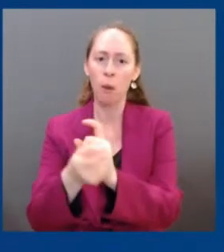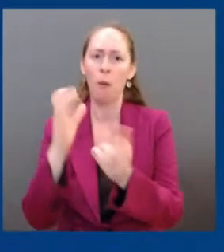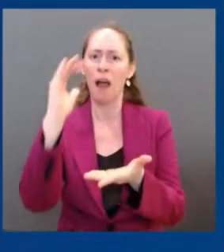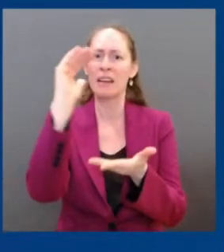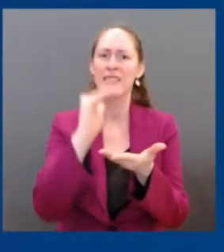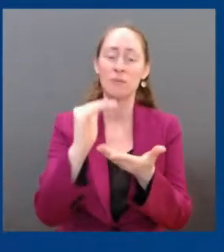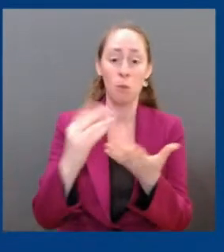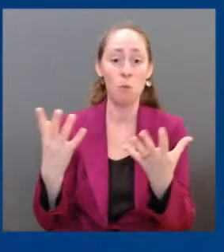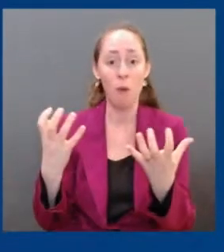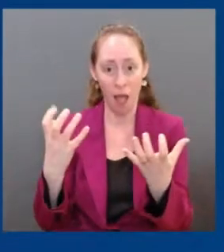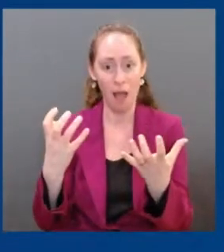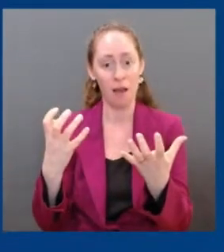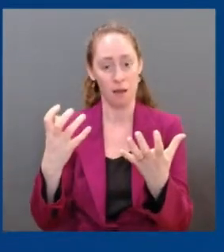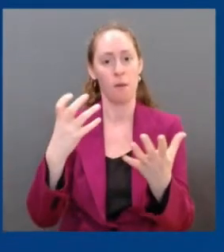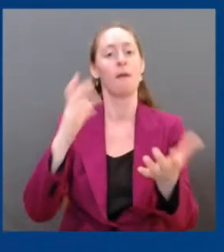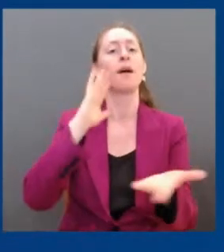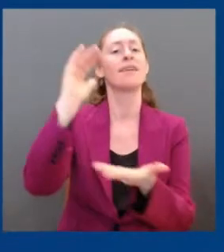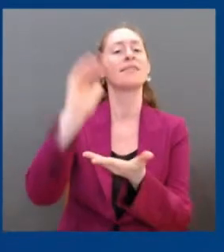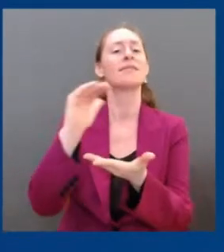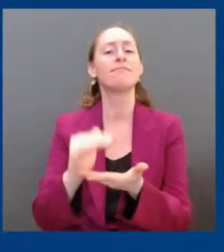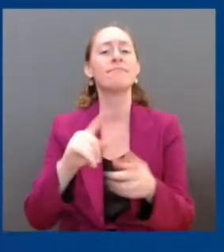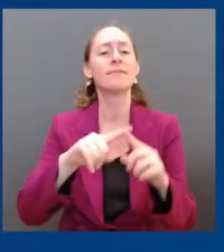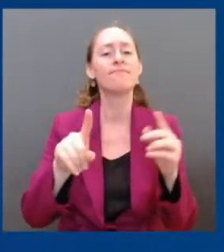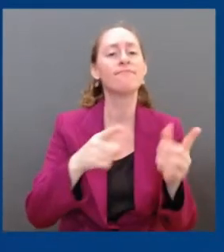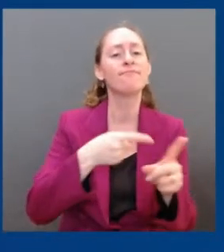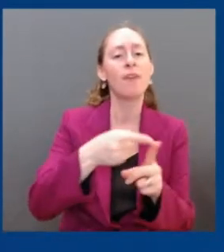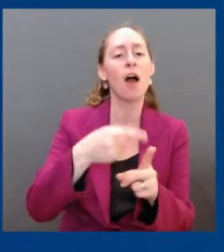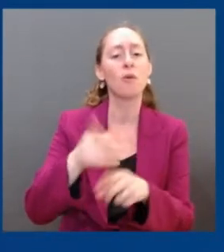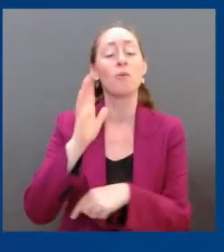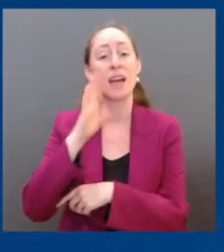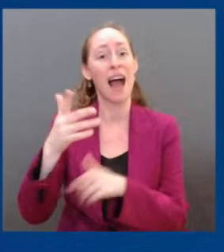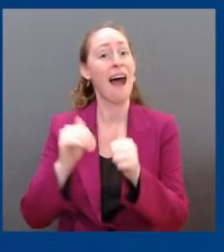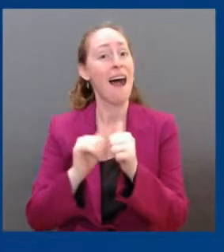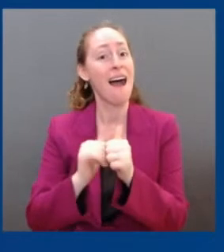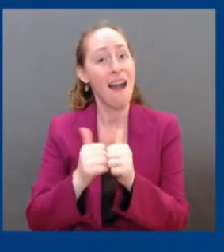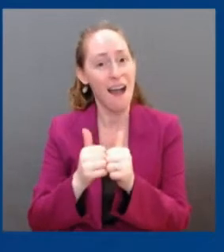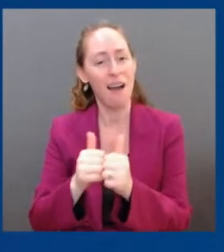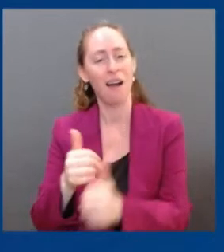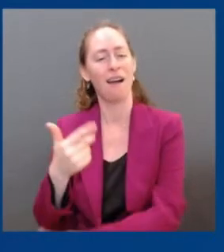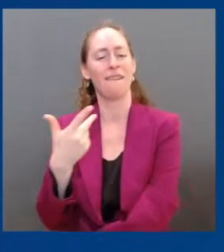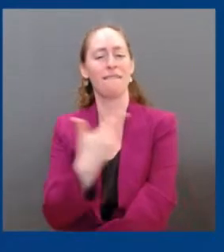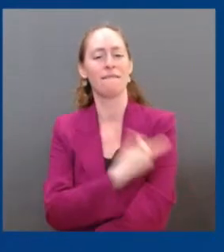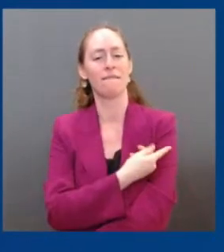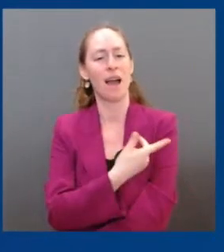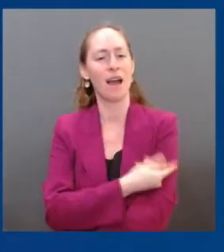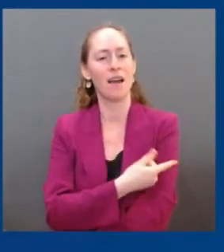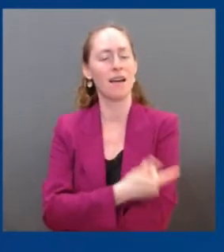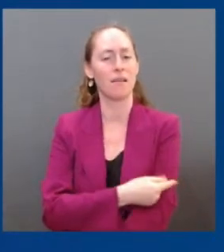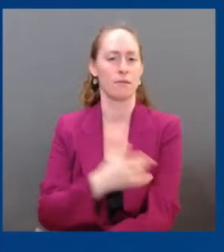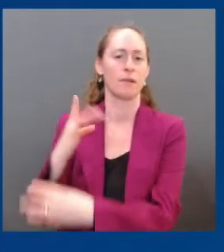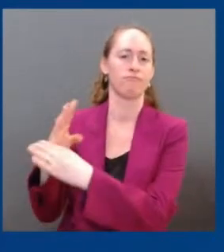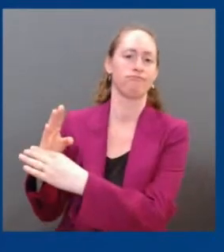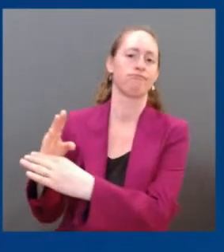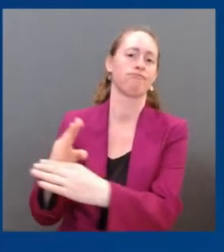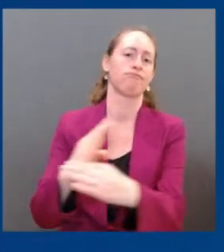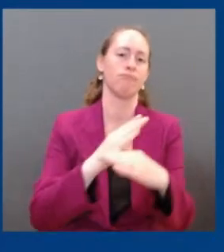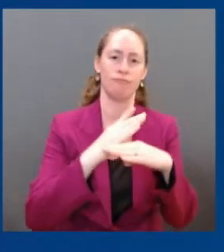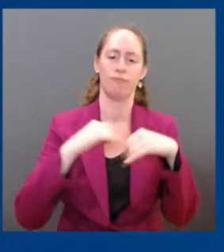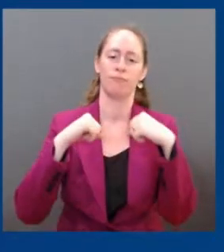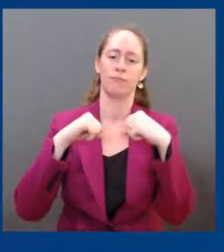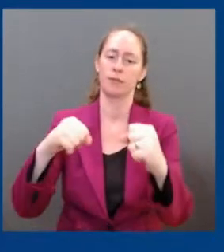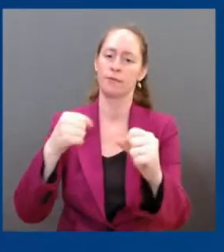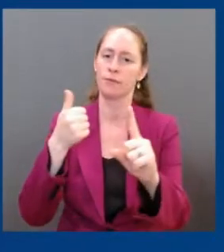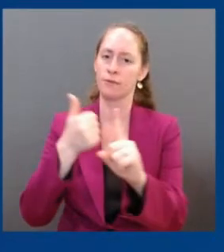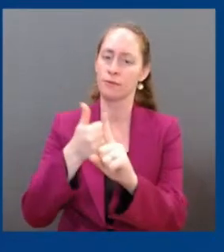Importantly, vaccines continue to provide strong protection against severe disease. And that's the